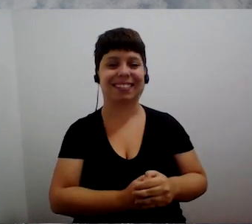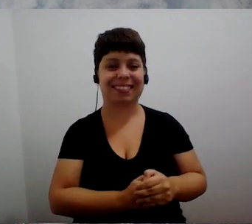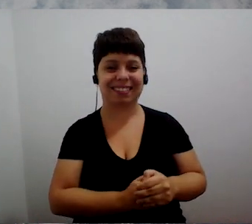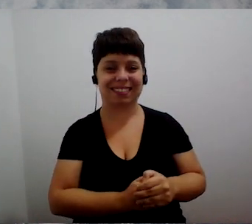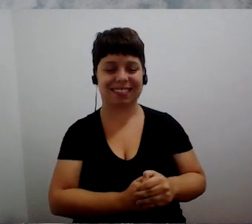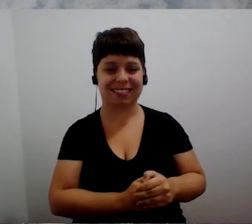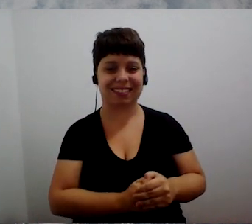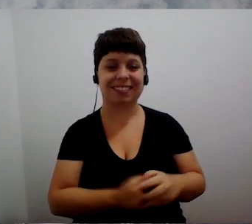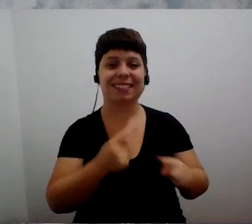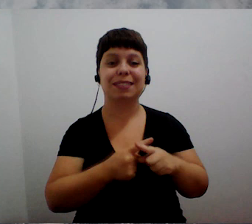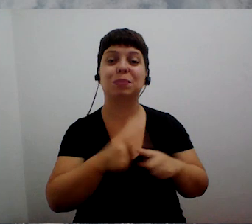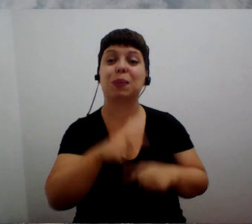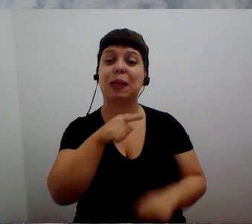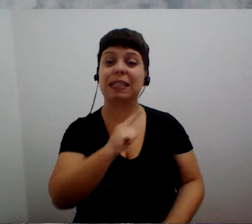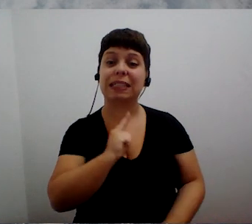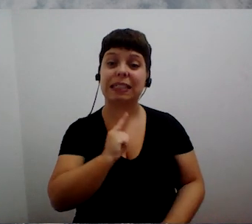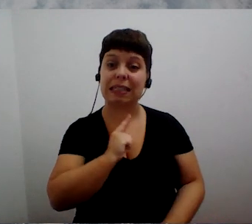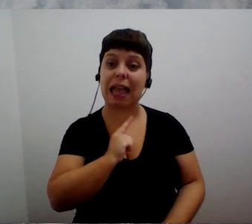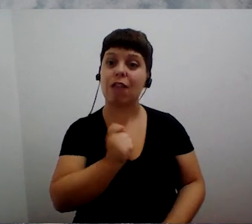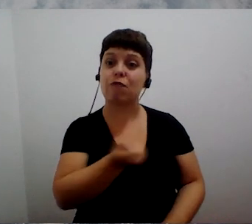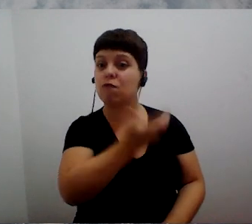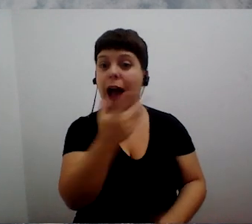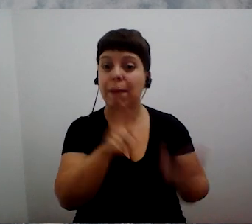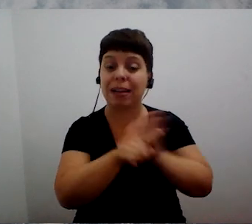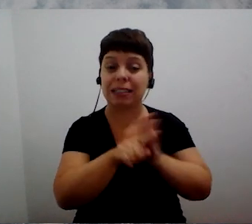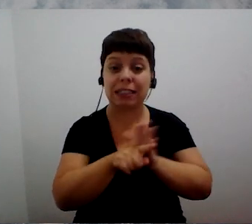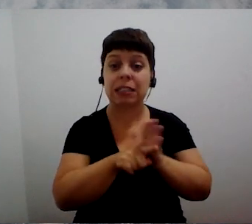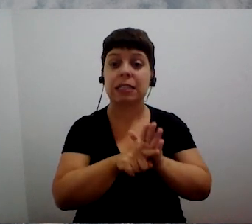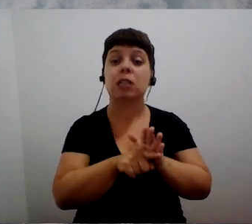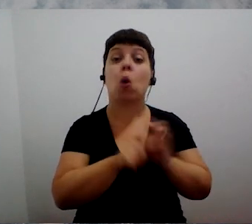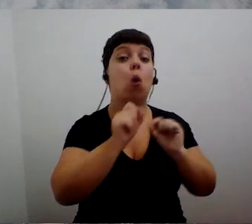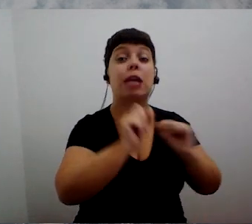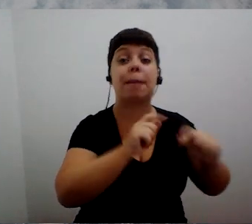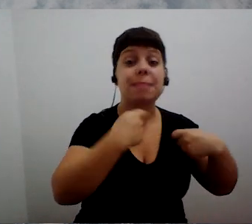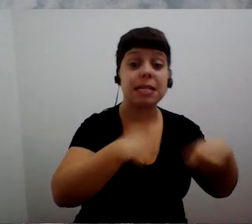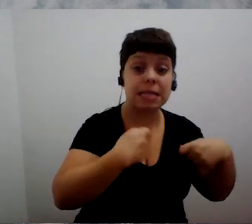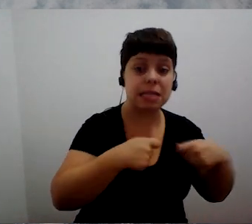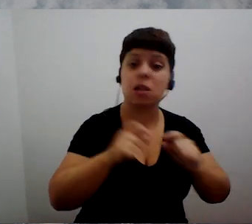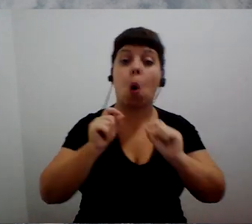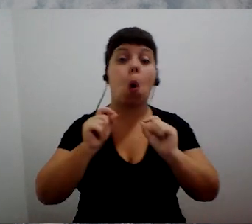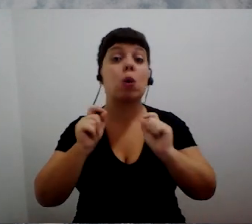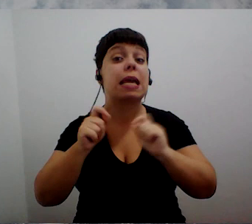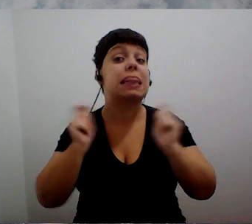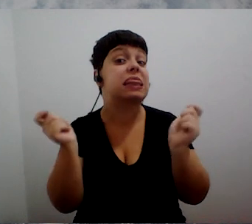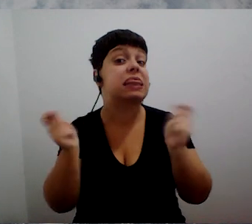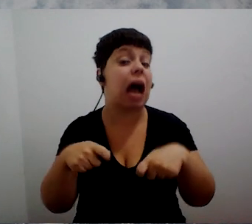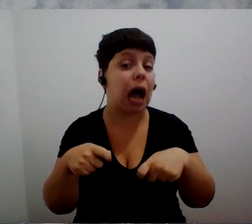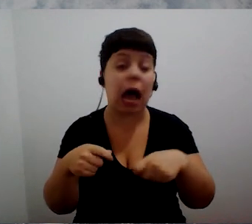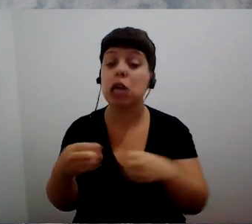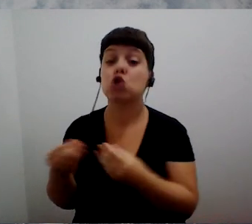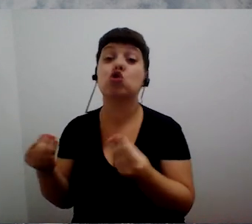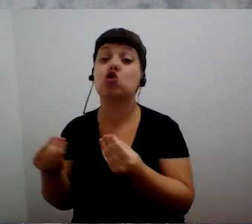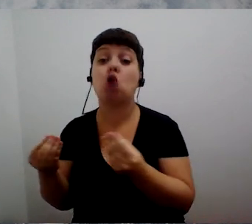we should use the occasion to do that at a later stage, because it entails a lot of research into what